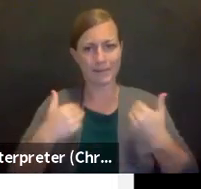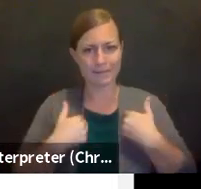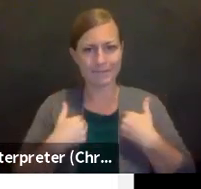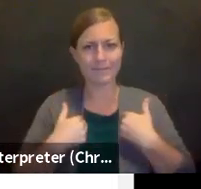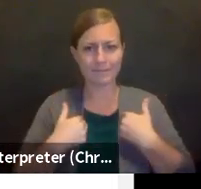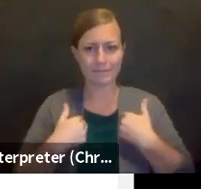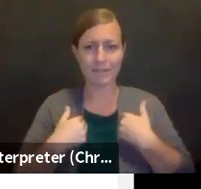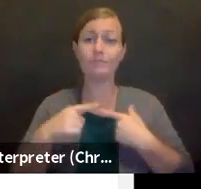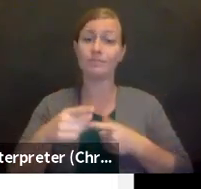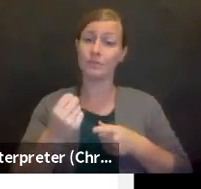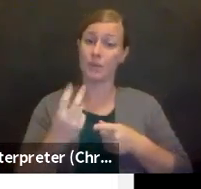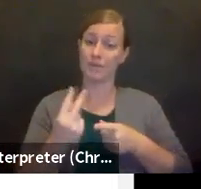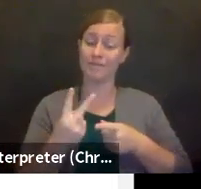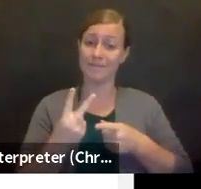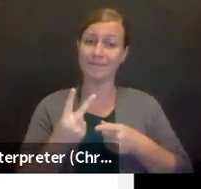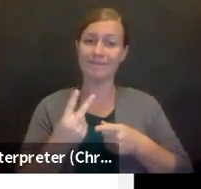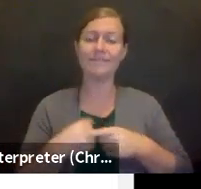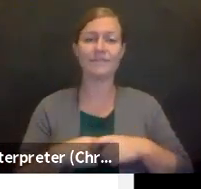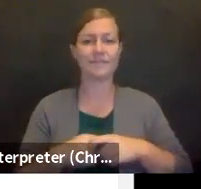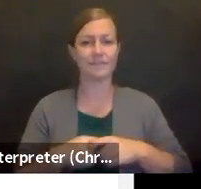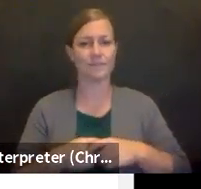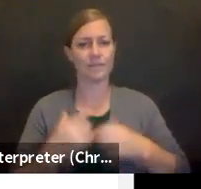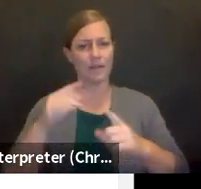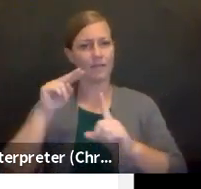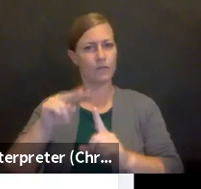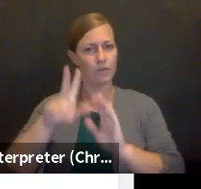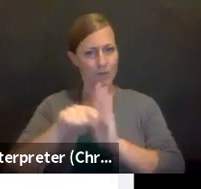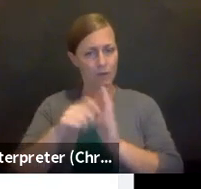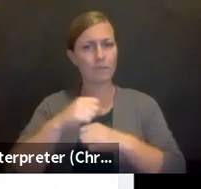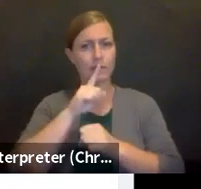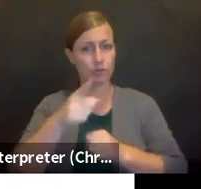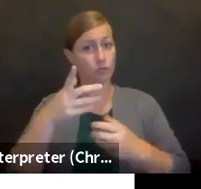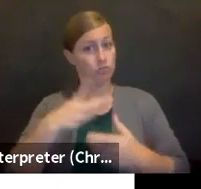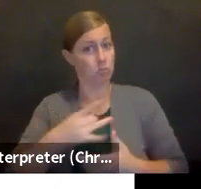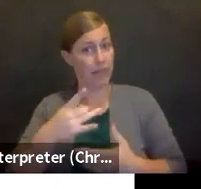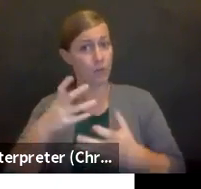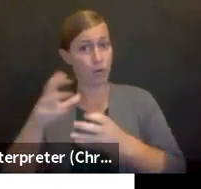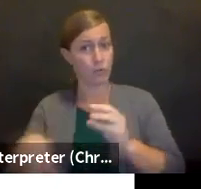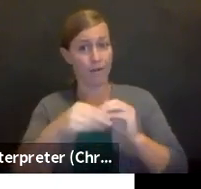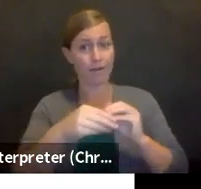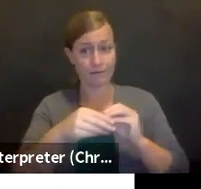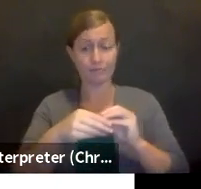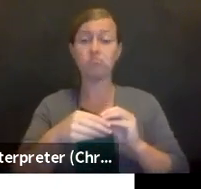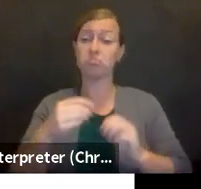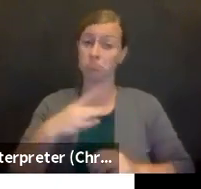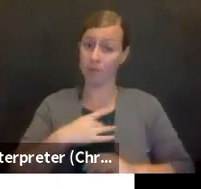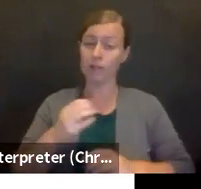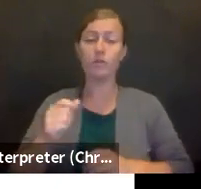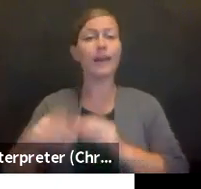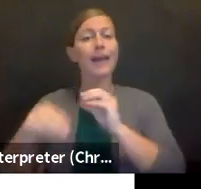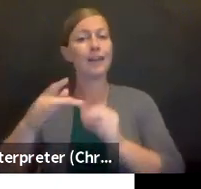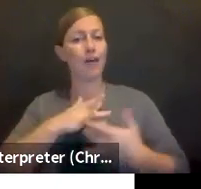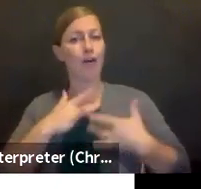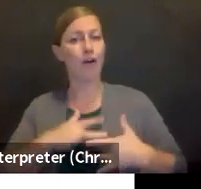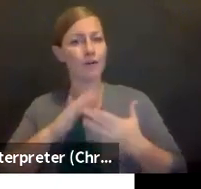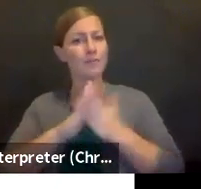12. Now, so view the video, make sure it's one that you want to add. You can heart it, which puts